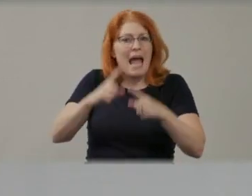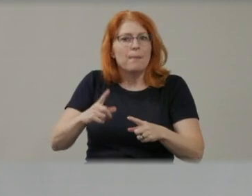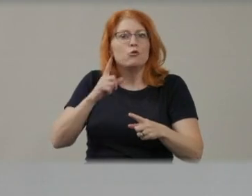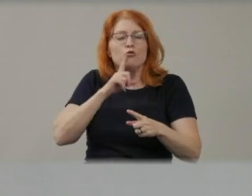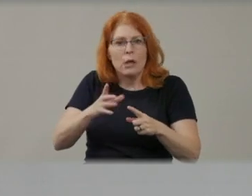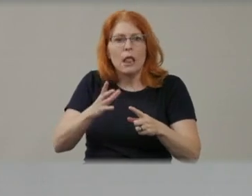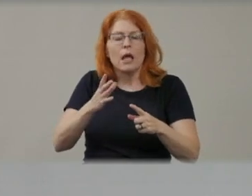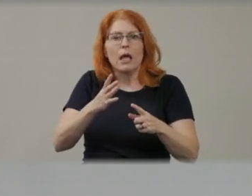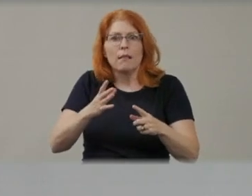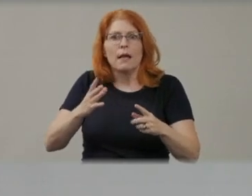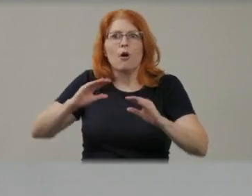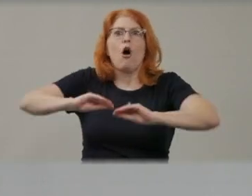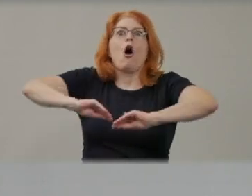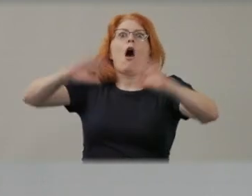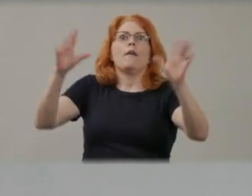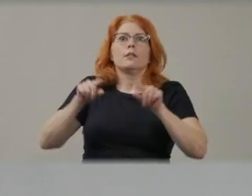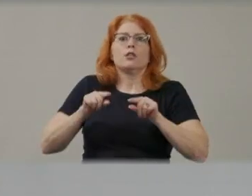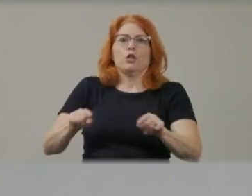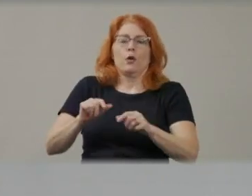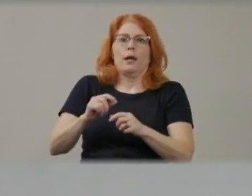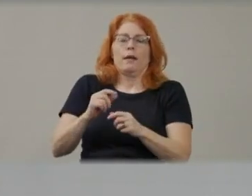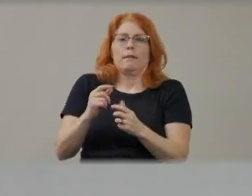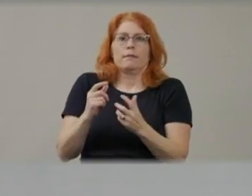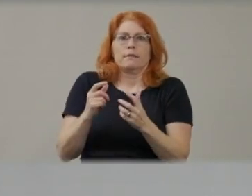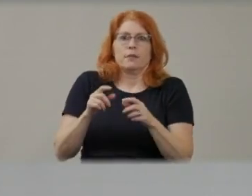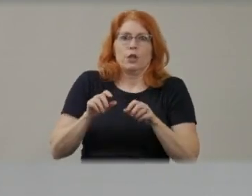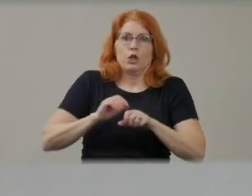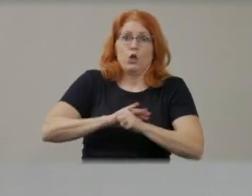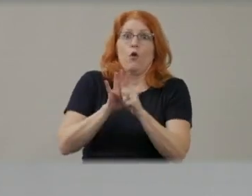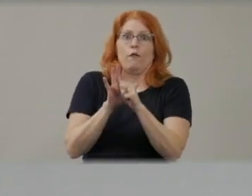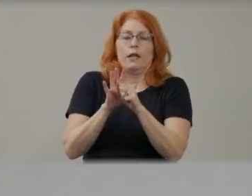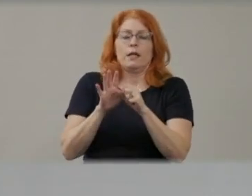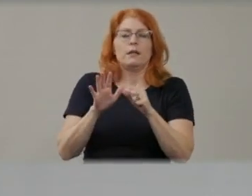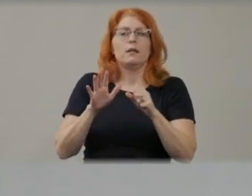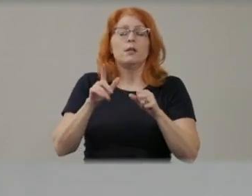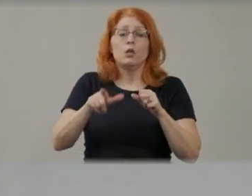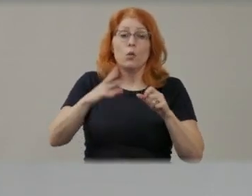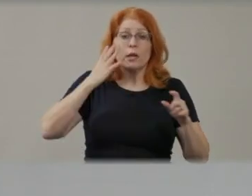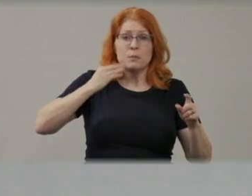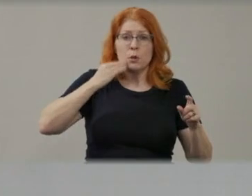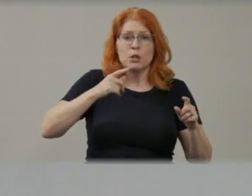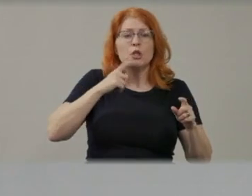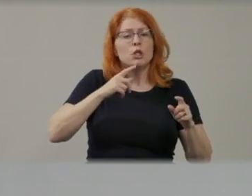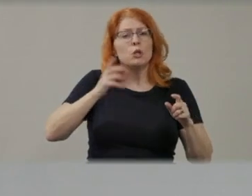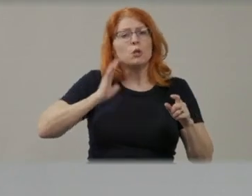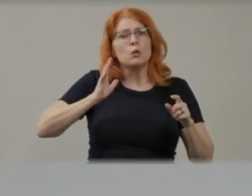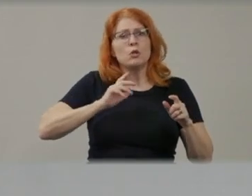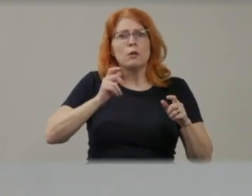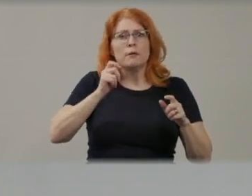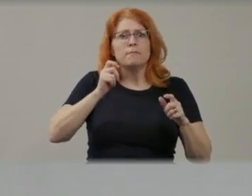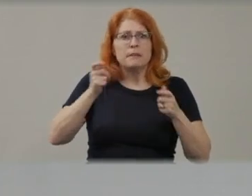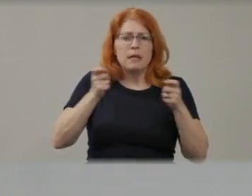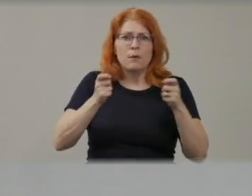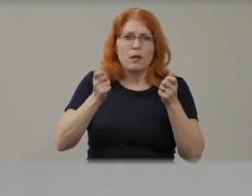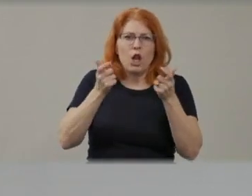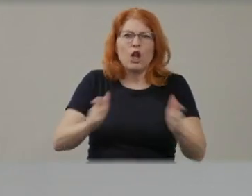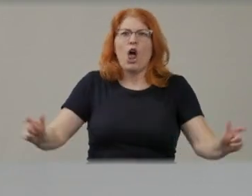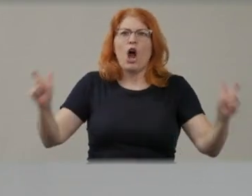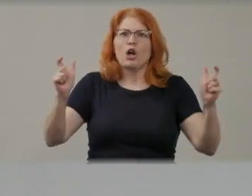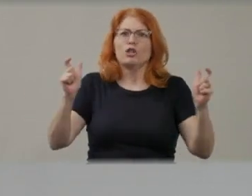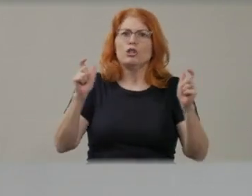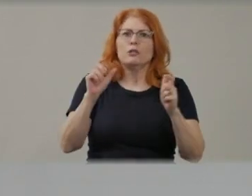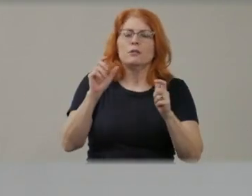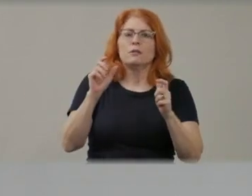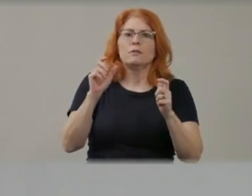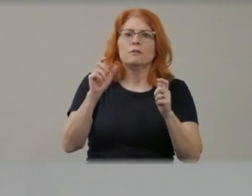And Gil, when you talk about your experiences, and you used to deal with a lot of larger scale things, but how are the